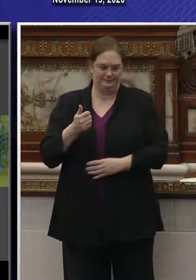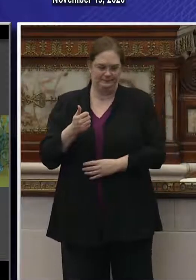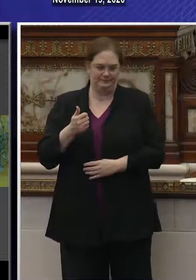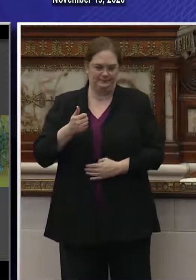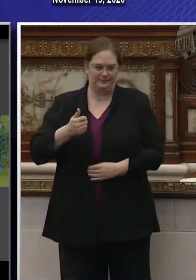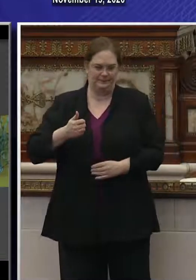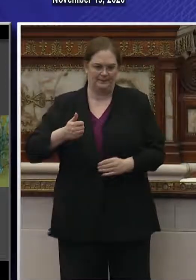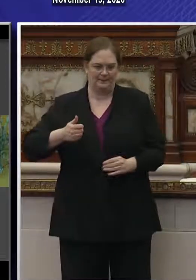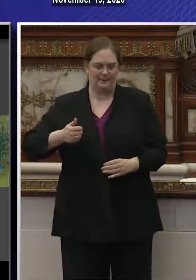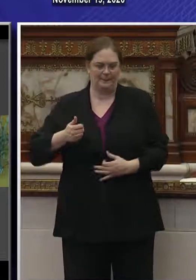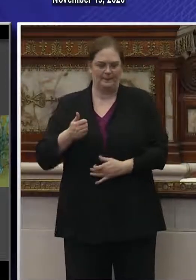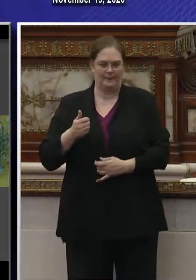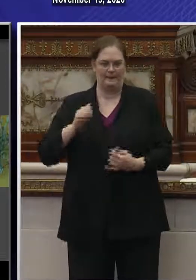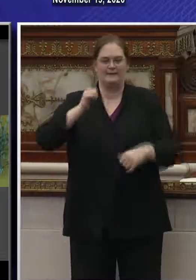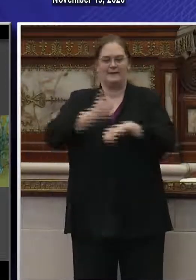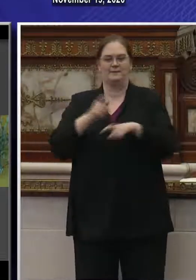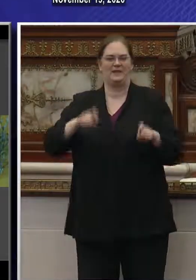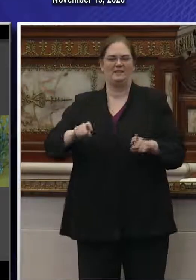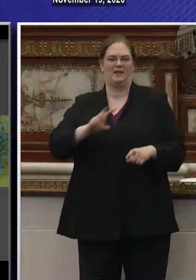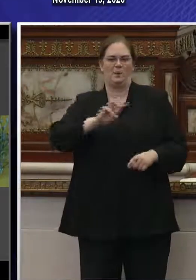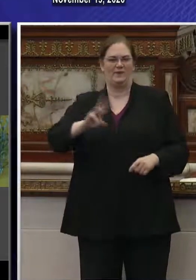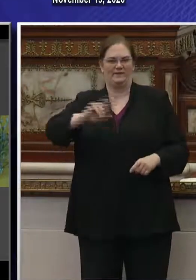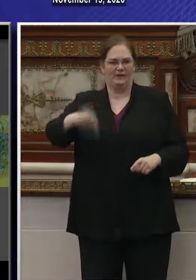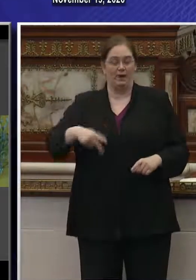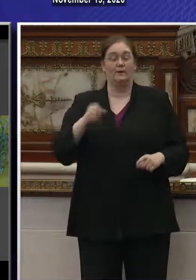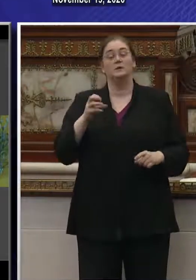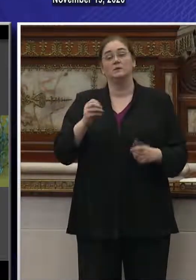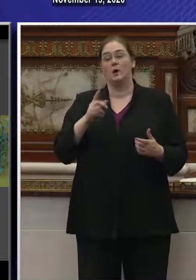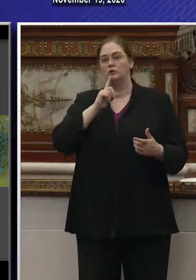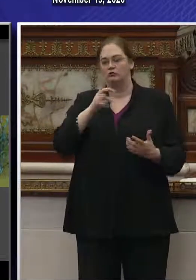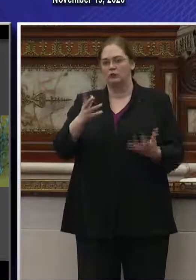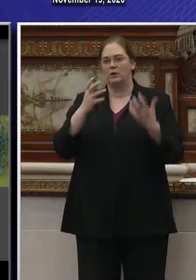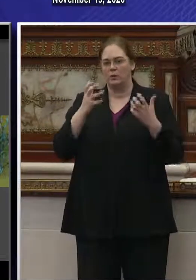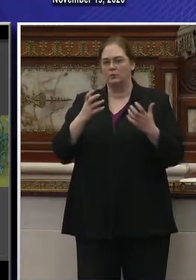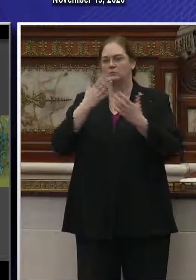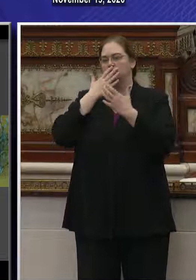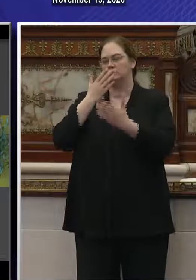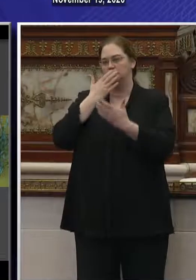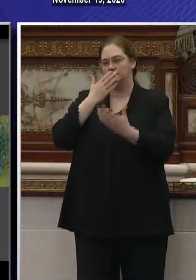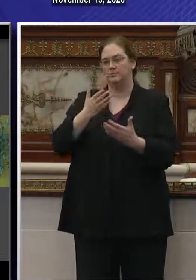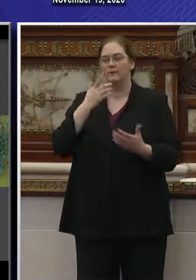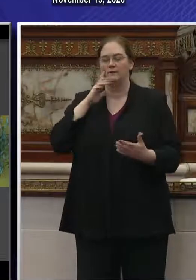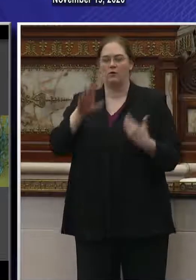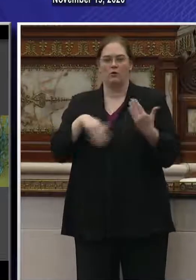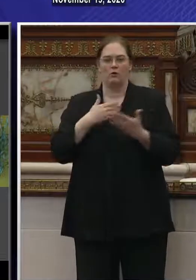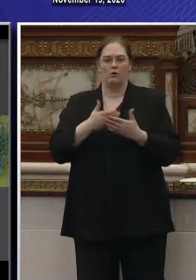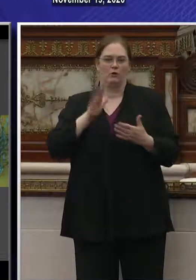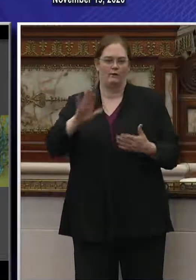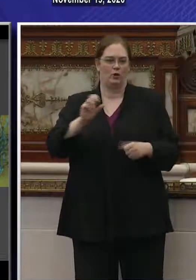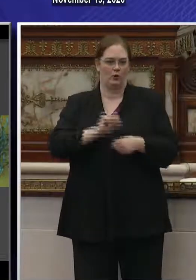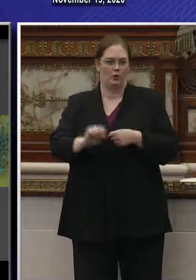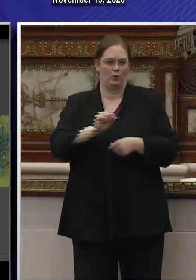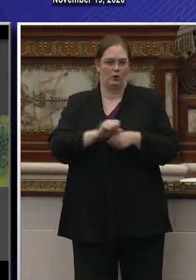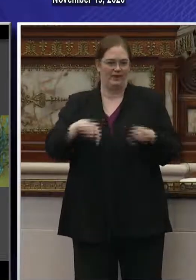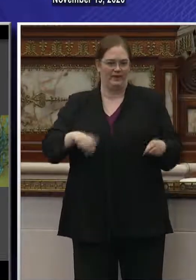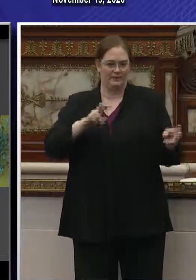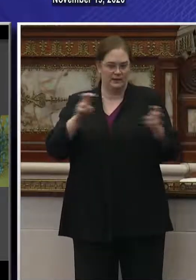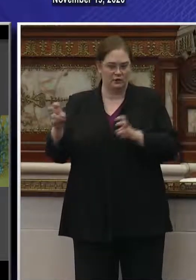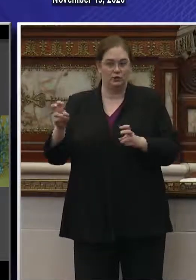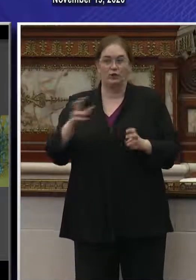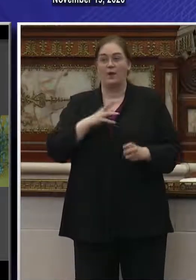testing in West Philadelphia. And so I just really wanted to thank her for all of her work on this